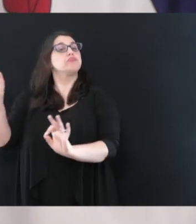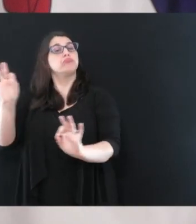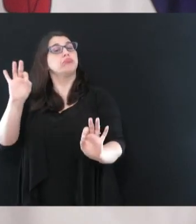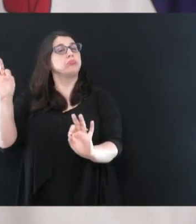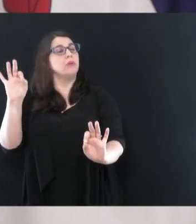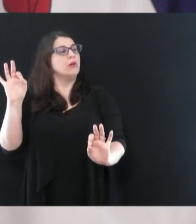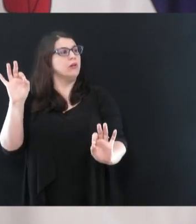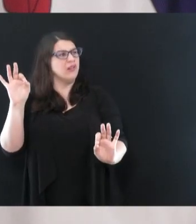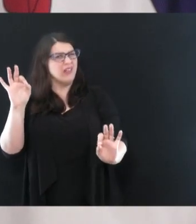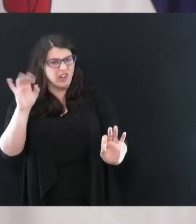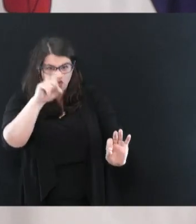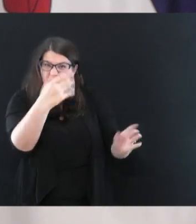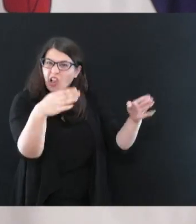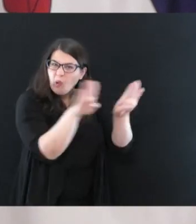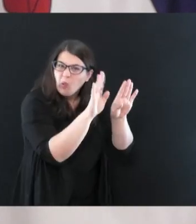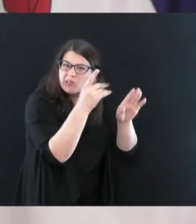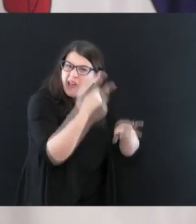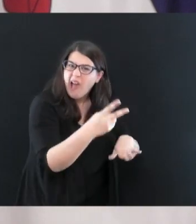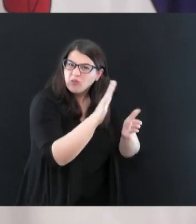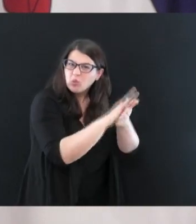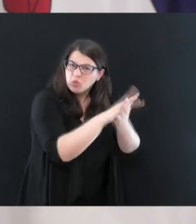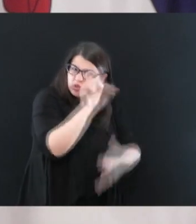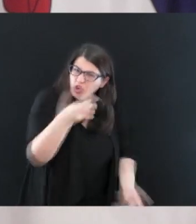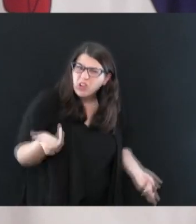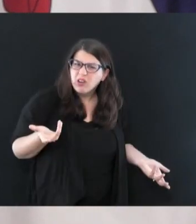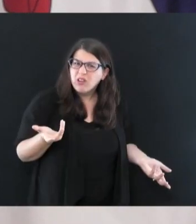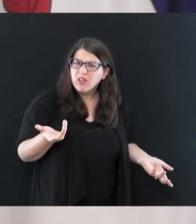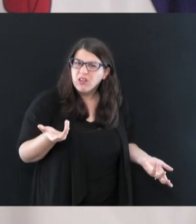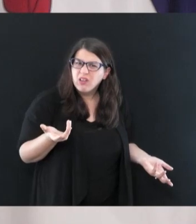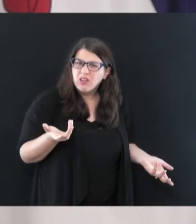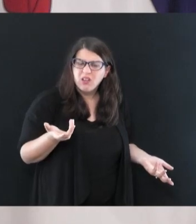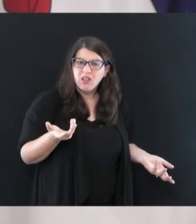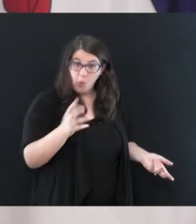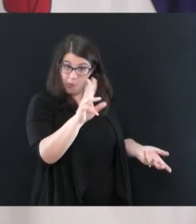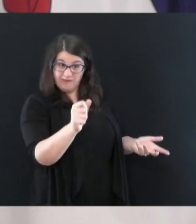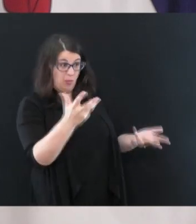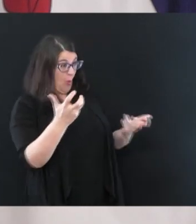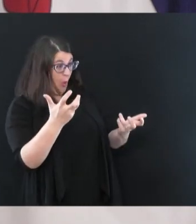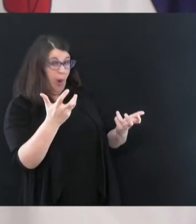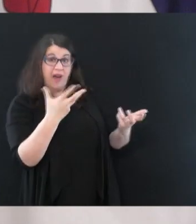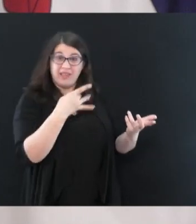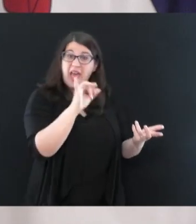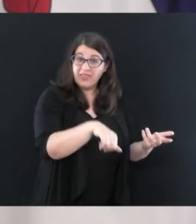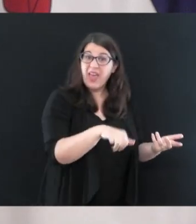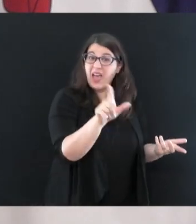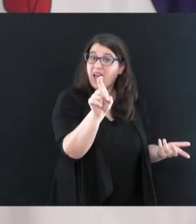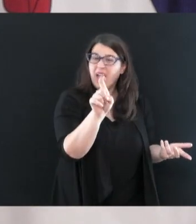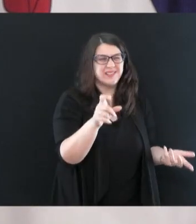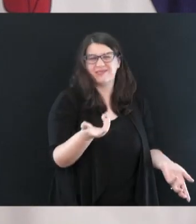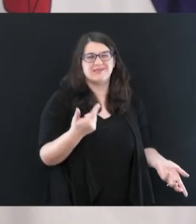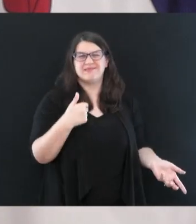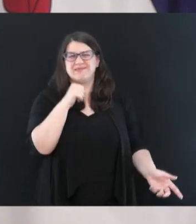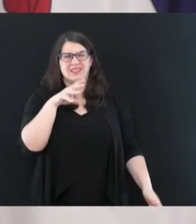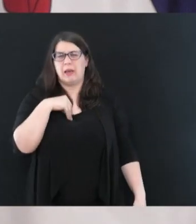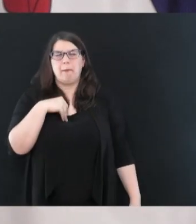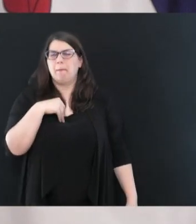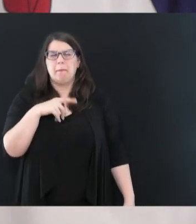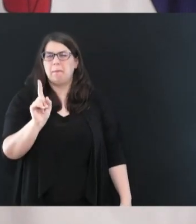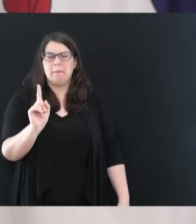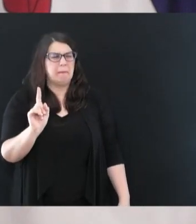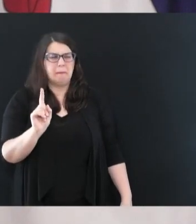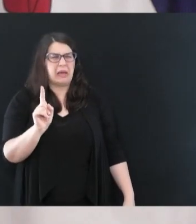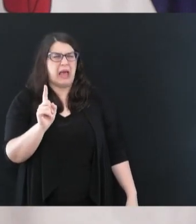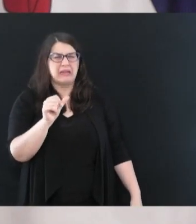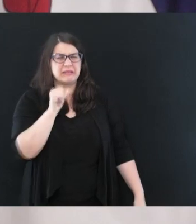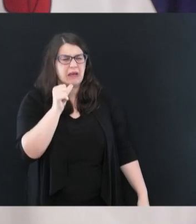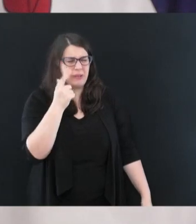thing to do? Would that be what West Virginians would like? I can't buy that. I can't buy that at all. And not only